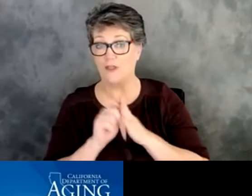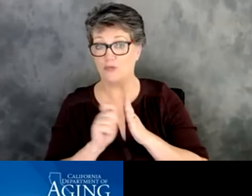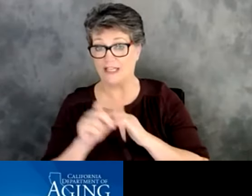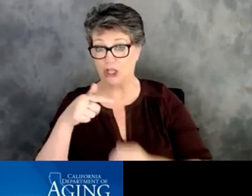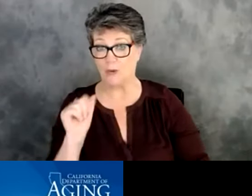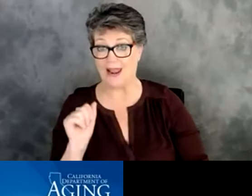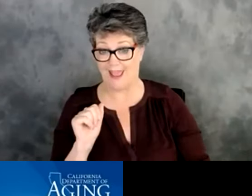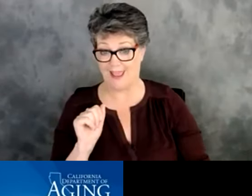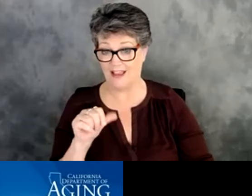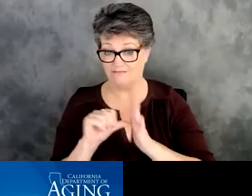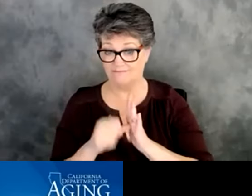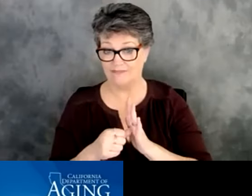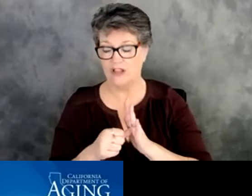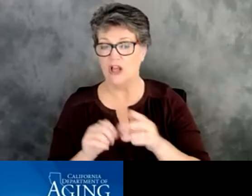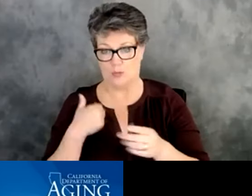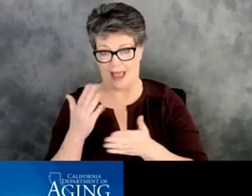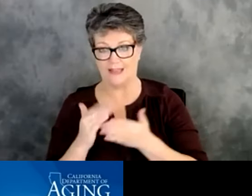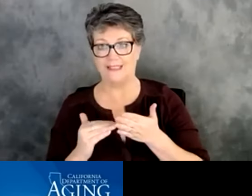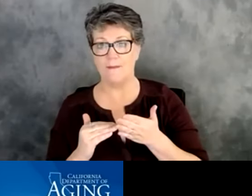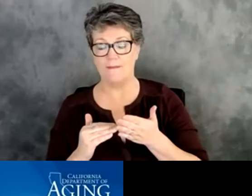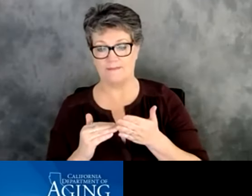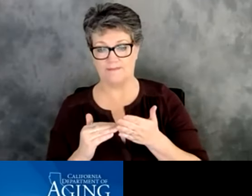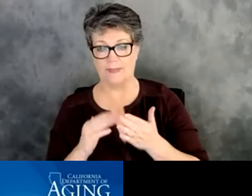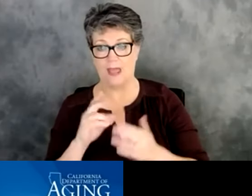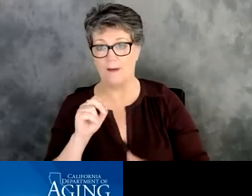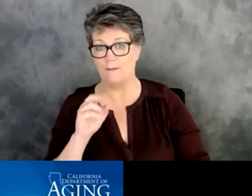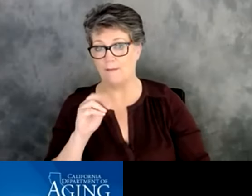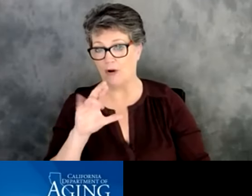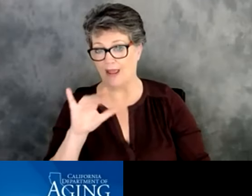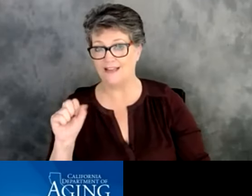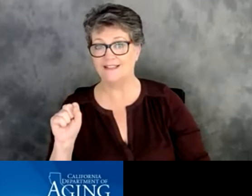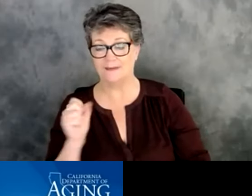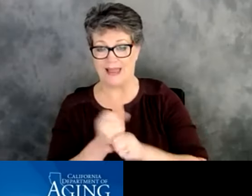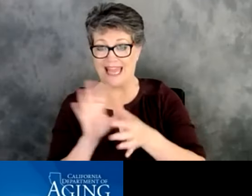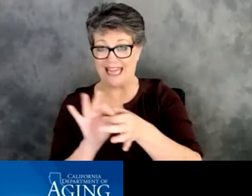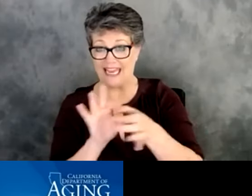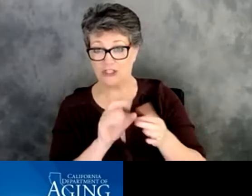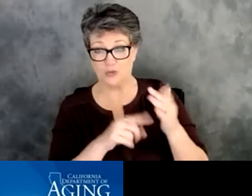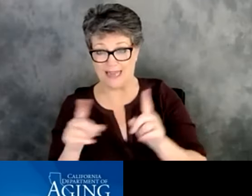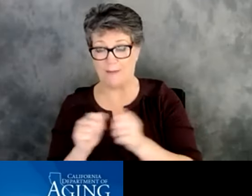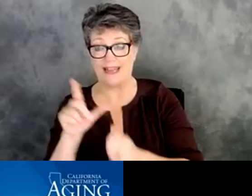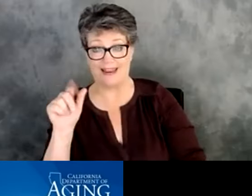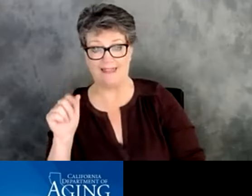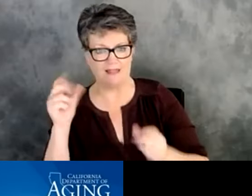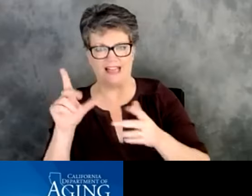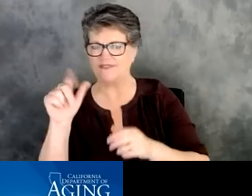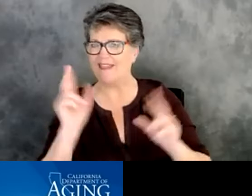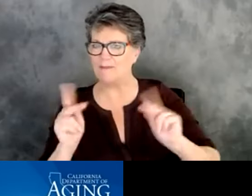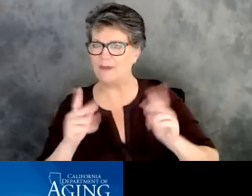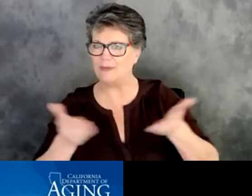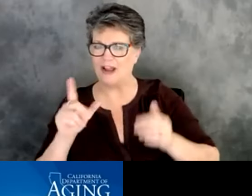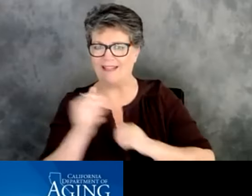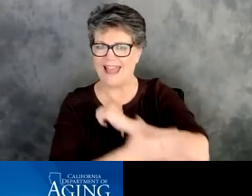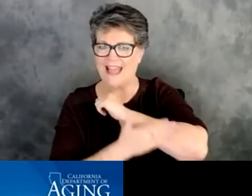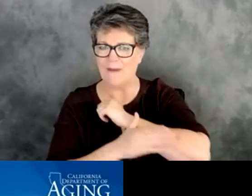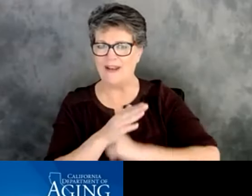in. We've got some, Mariella's making connections with what's happening in LA. Lots of LA folks here, LA County